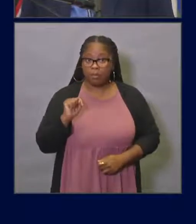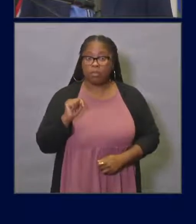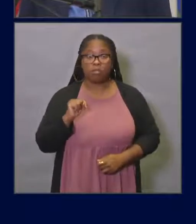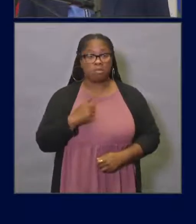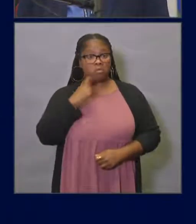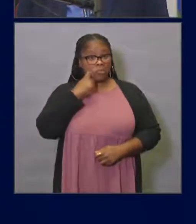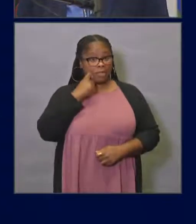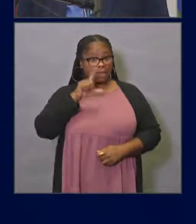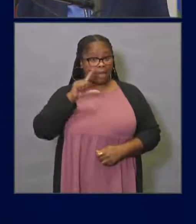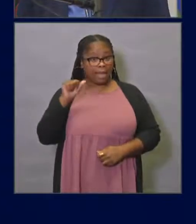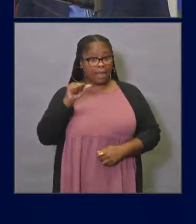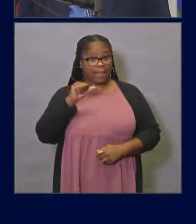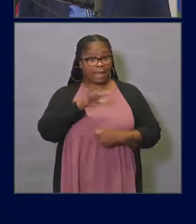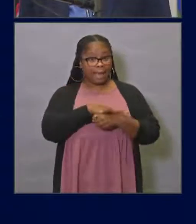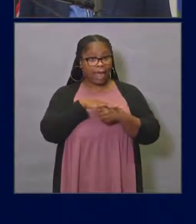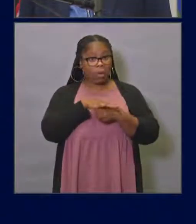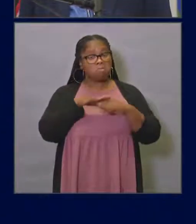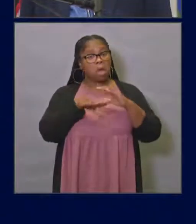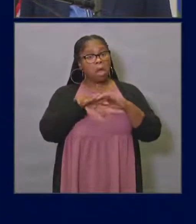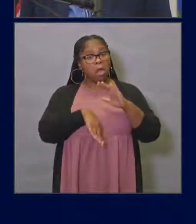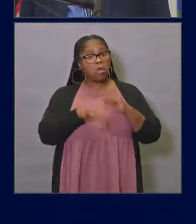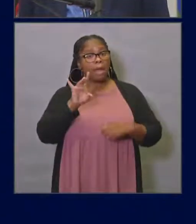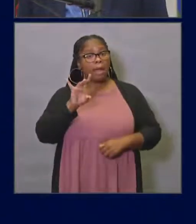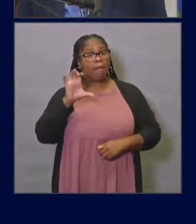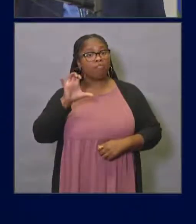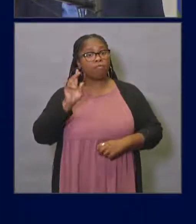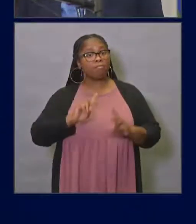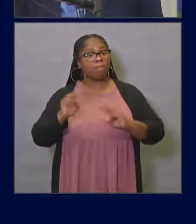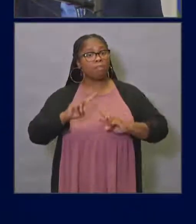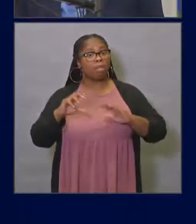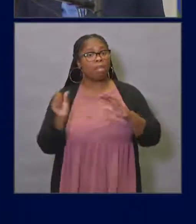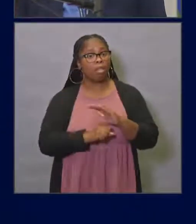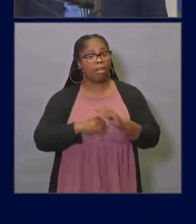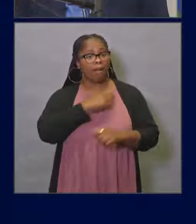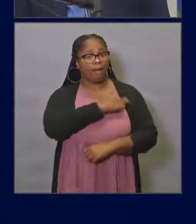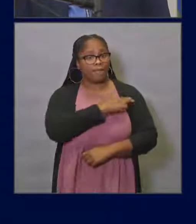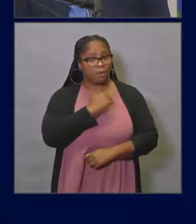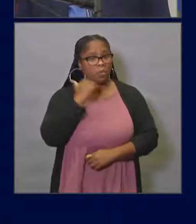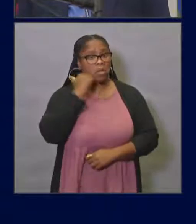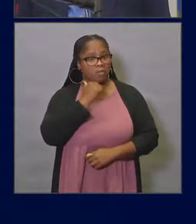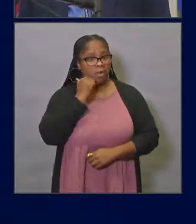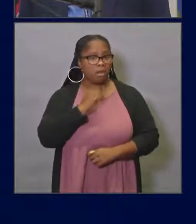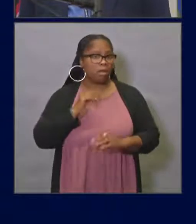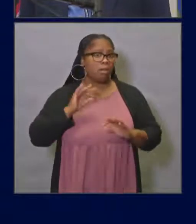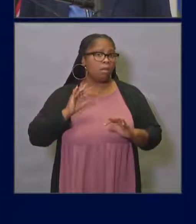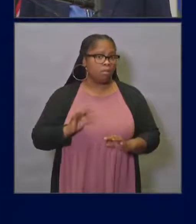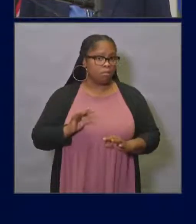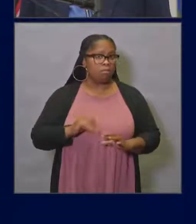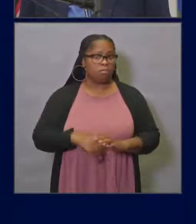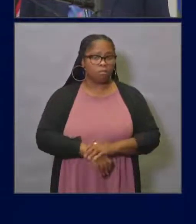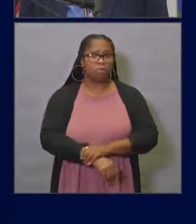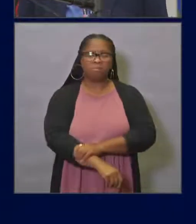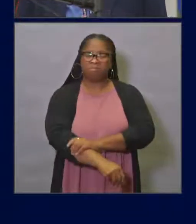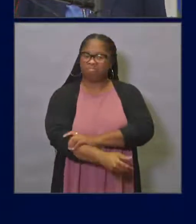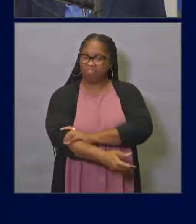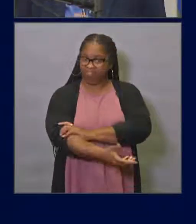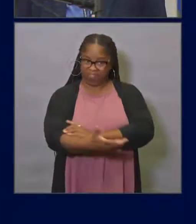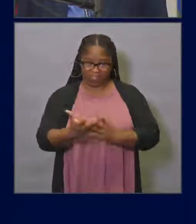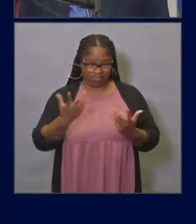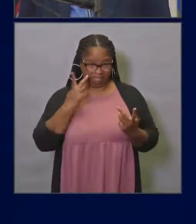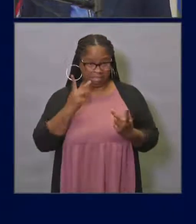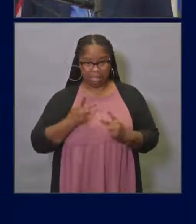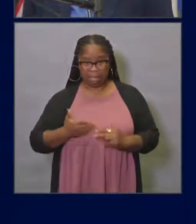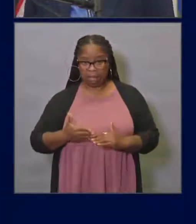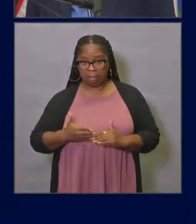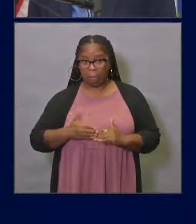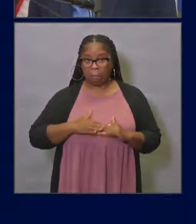County is averaging under 800 hospitalized patients per day. We've not yet seen any increases, even